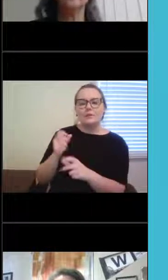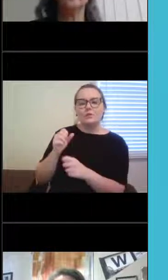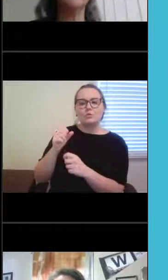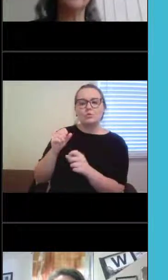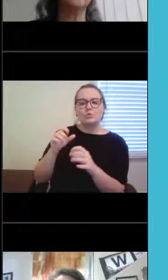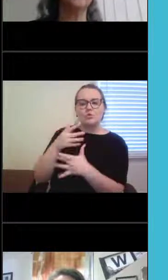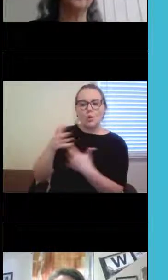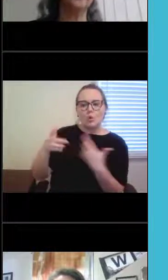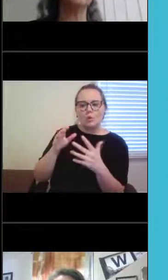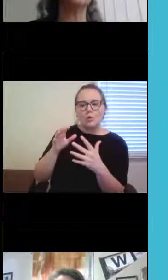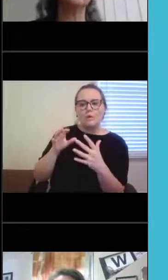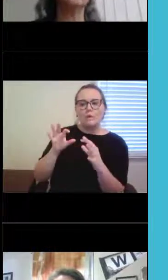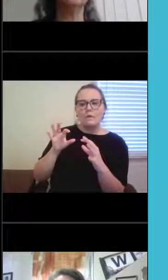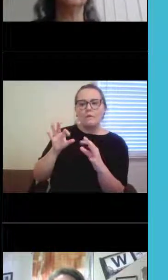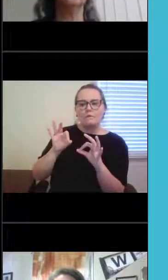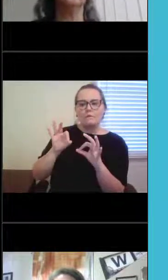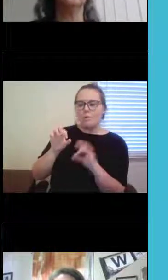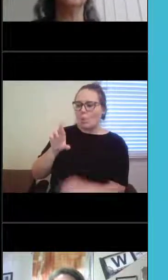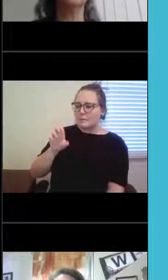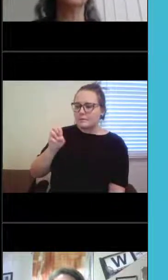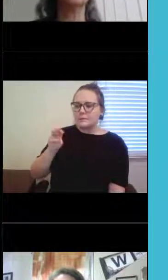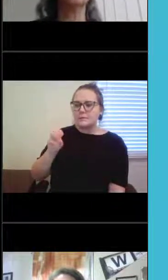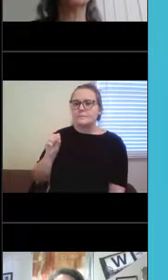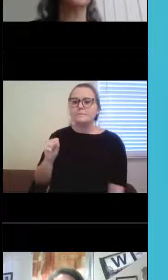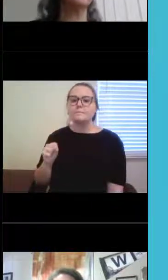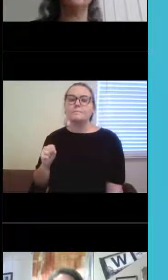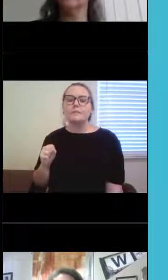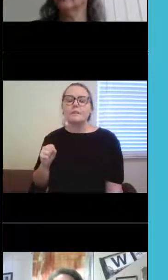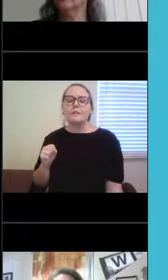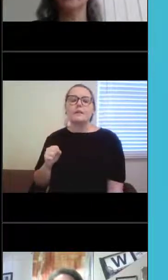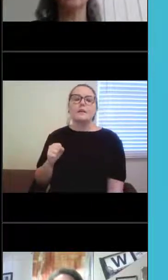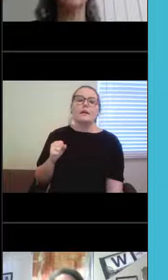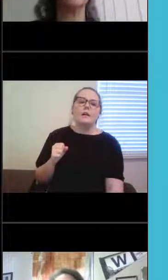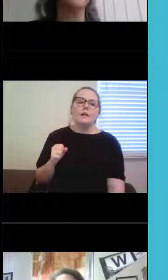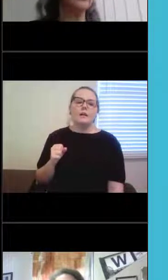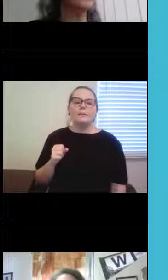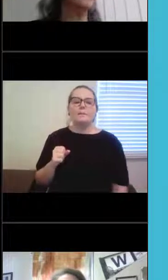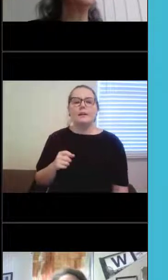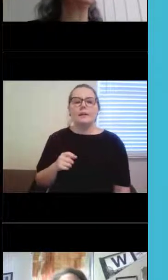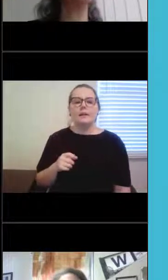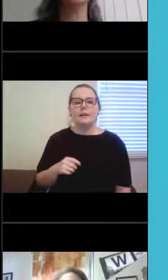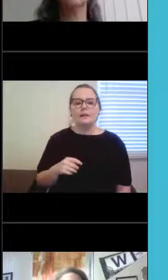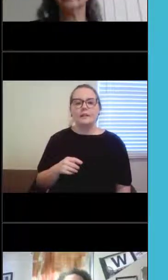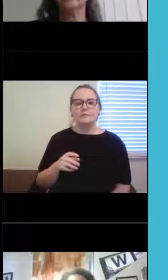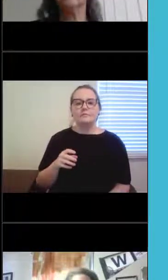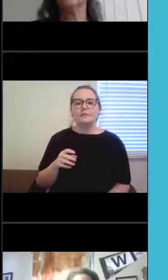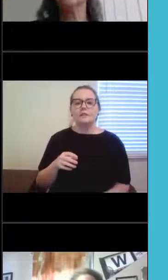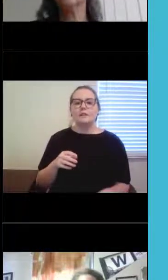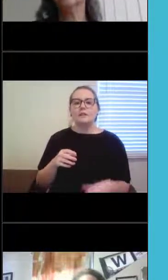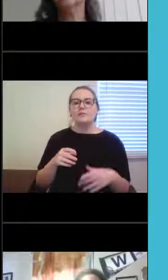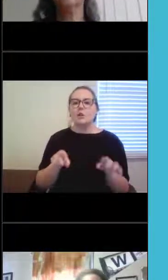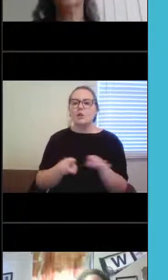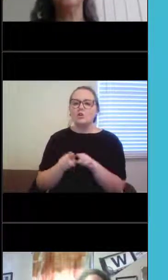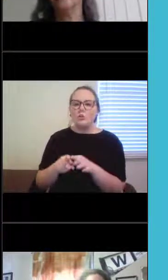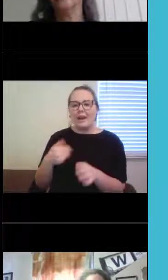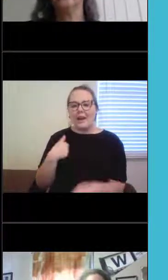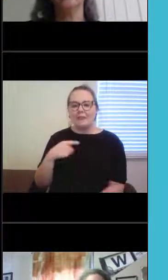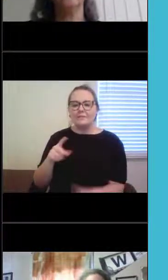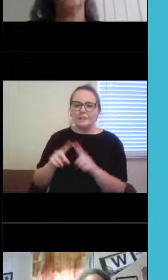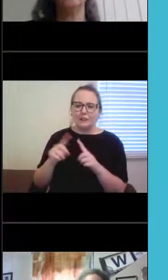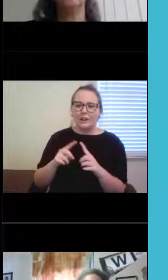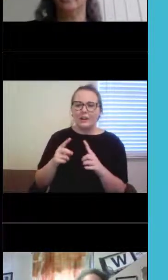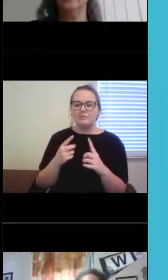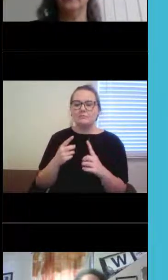as increased maladaptive coping, such as, trying to disengage or block it out, using substances, and maybe